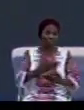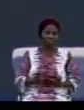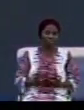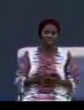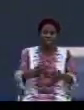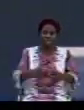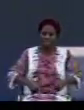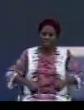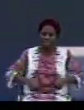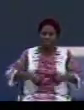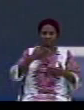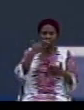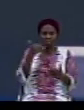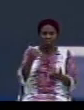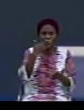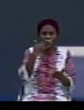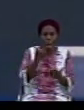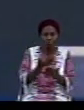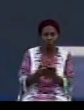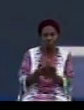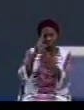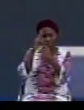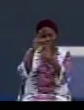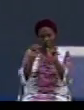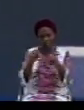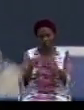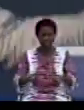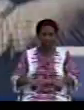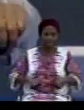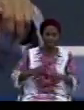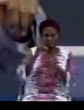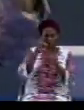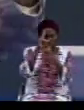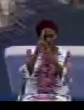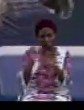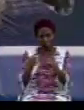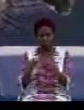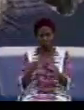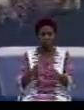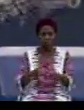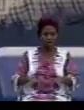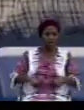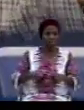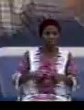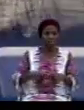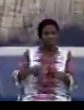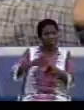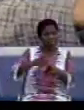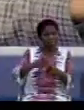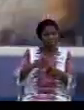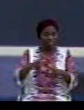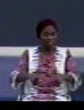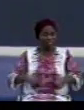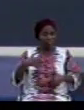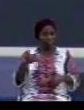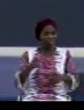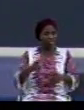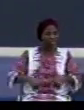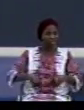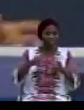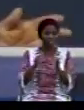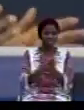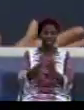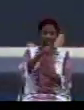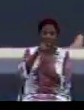live an honorable life, live a life that when it comes to the time of